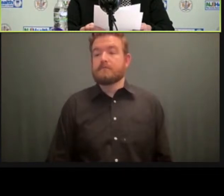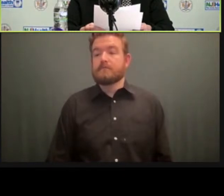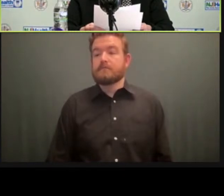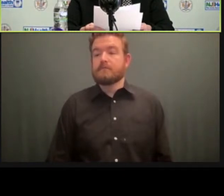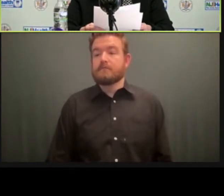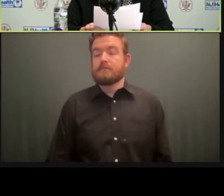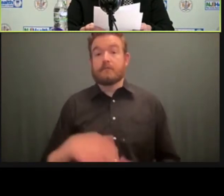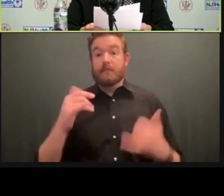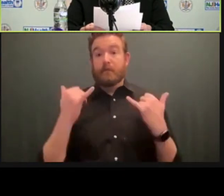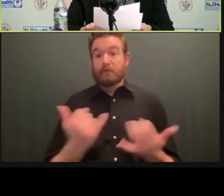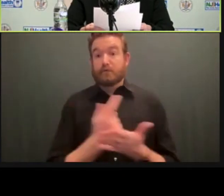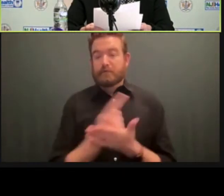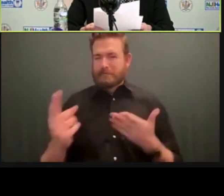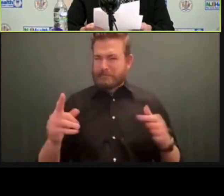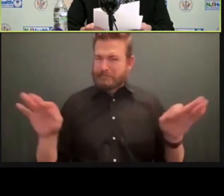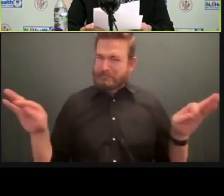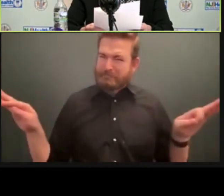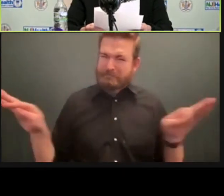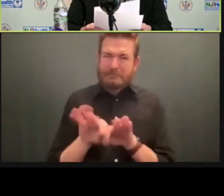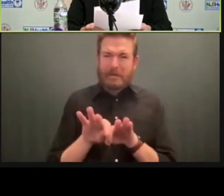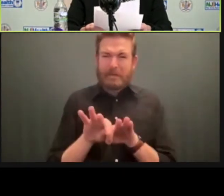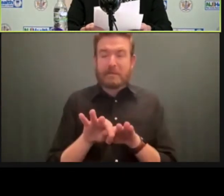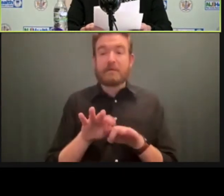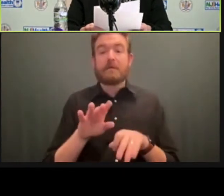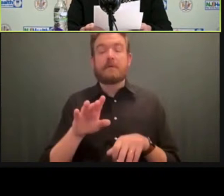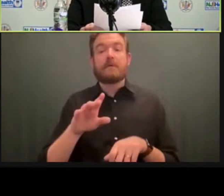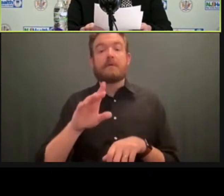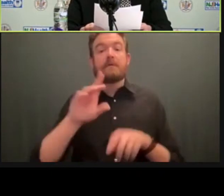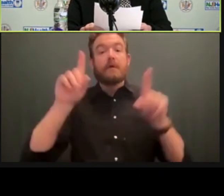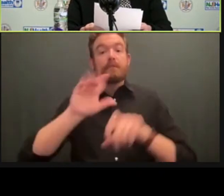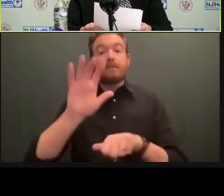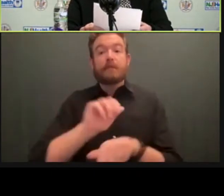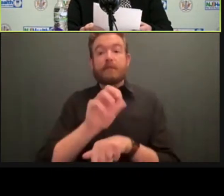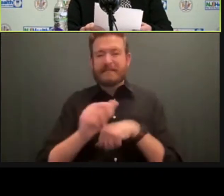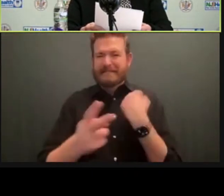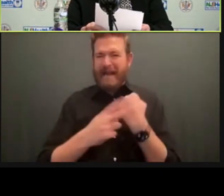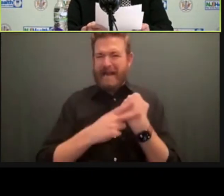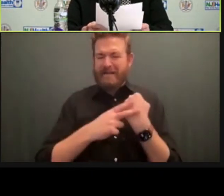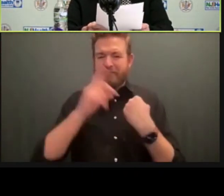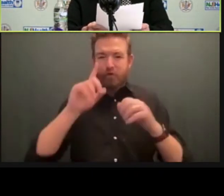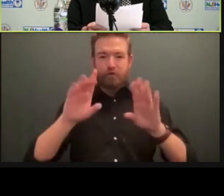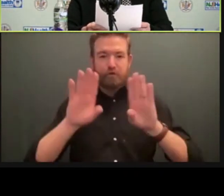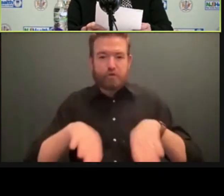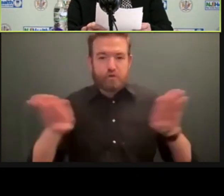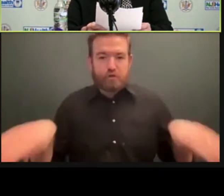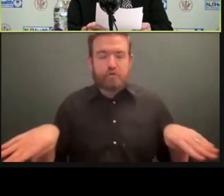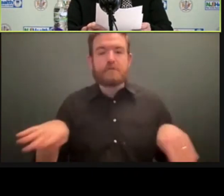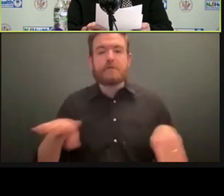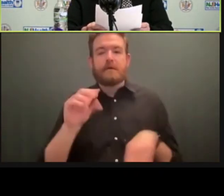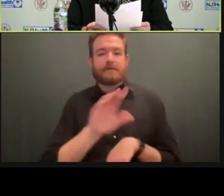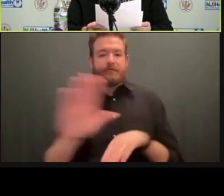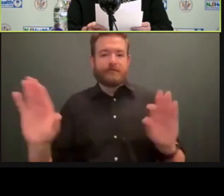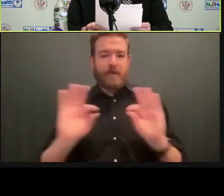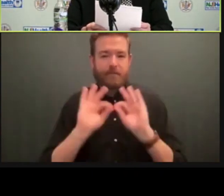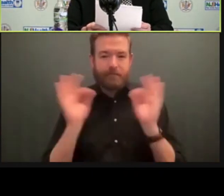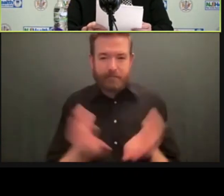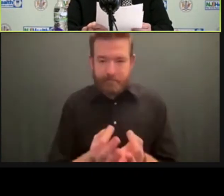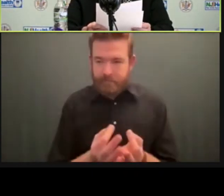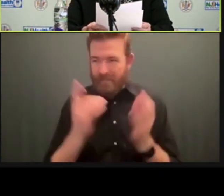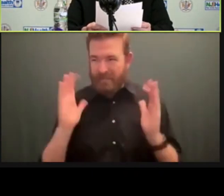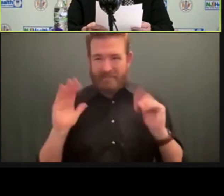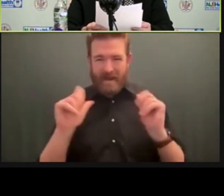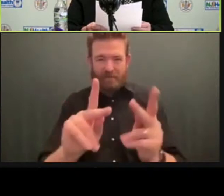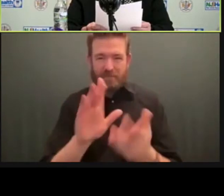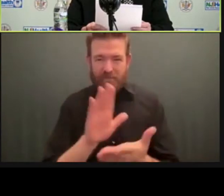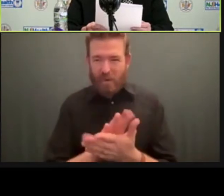Sites were also asked to expand hours dedicated to testing children. I also held a call Thursday with the pharmacy